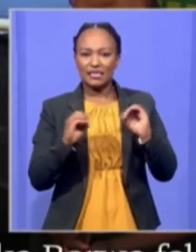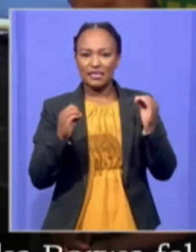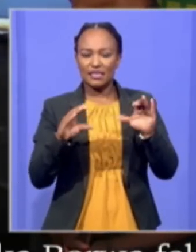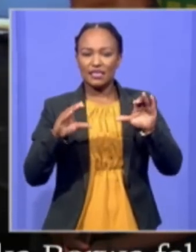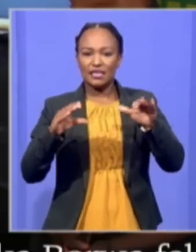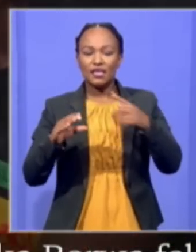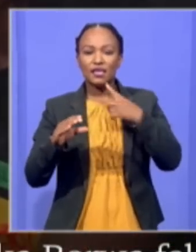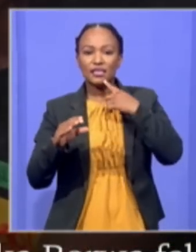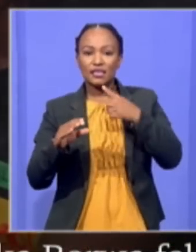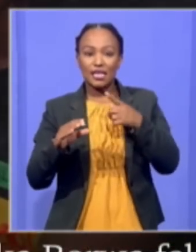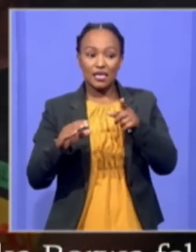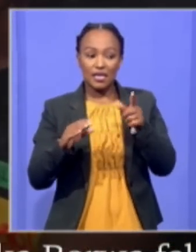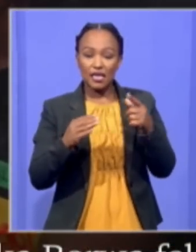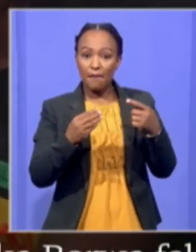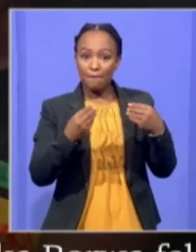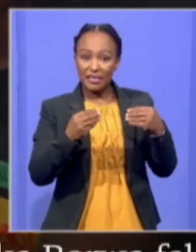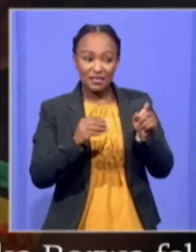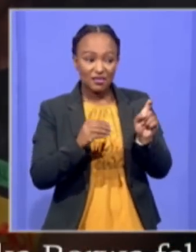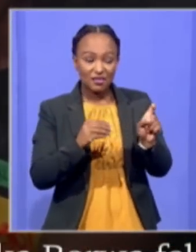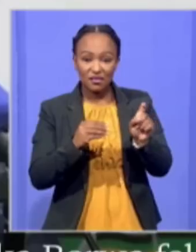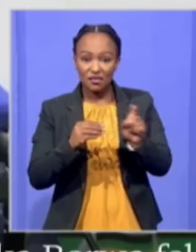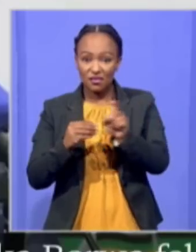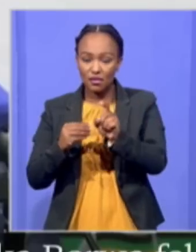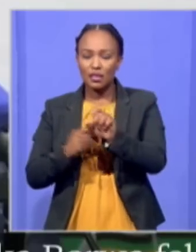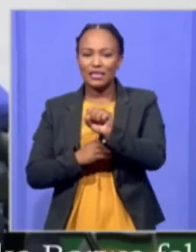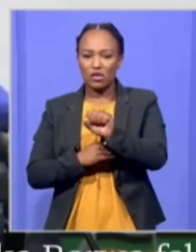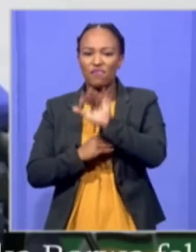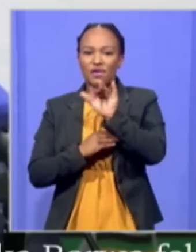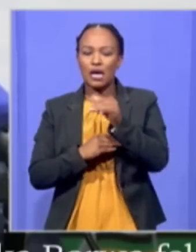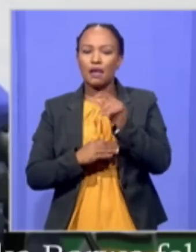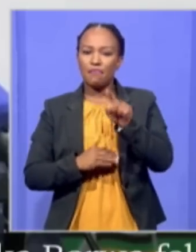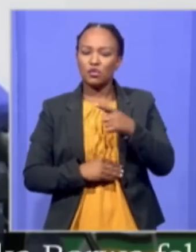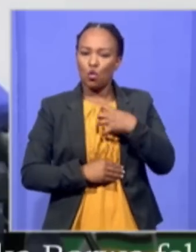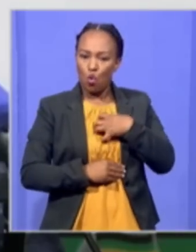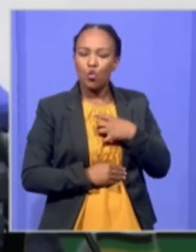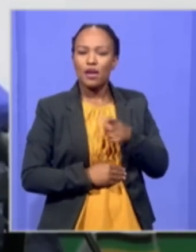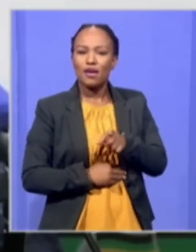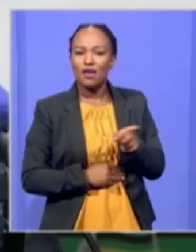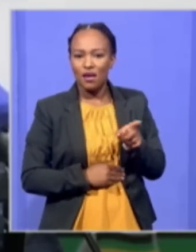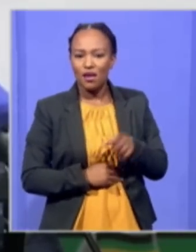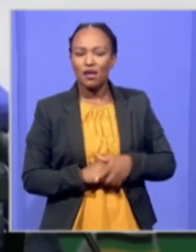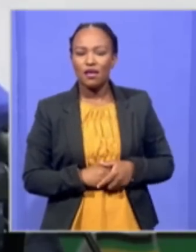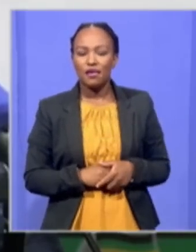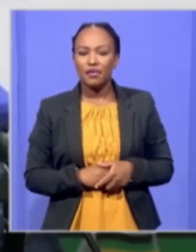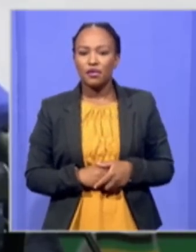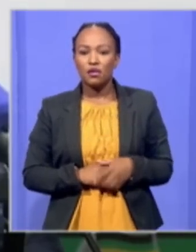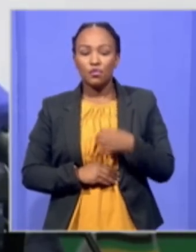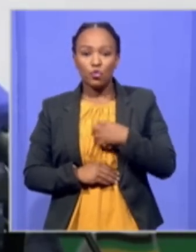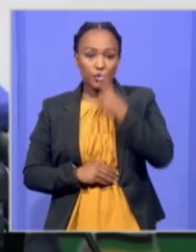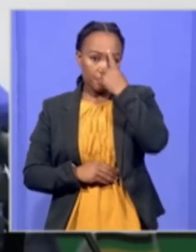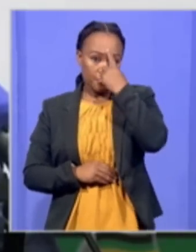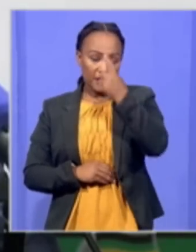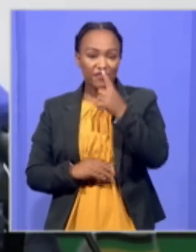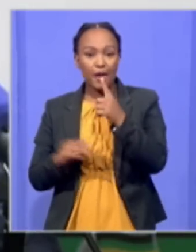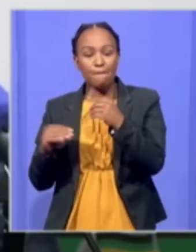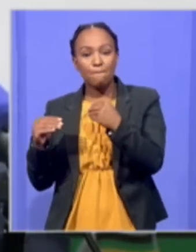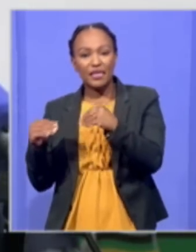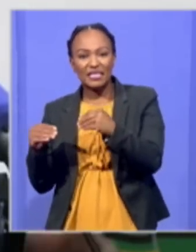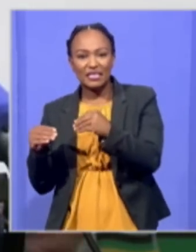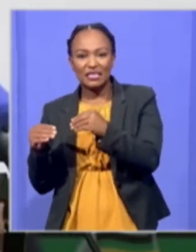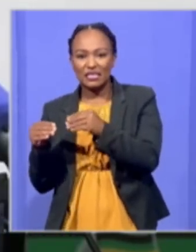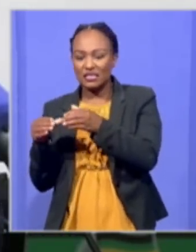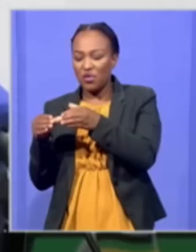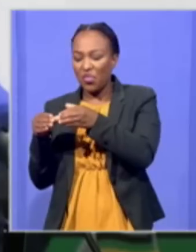swanetše go ba tša maAfrika Borwa. We believe that spaza shops and other small businesses